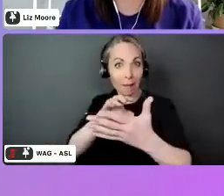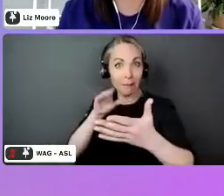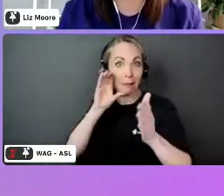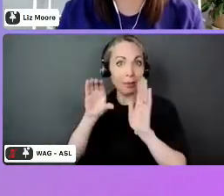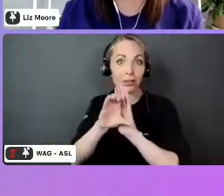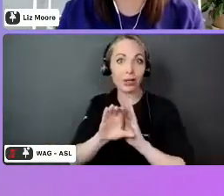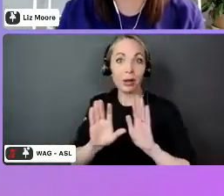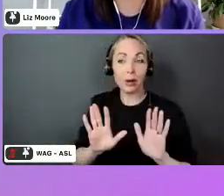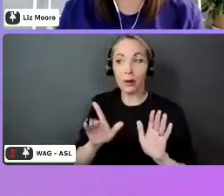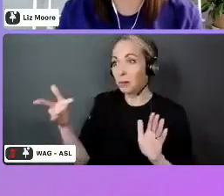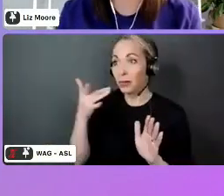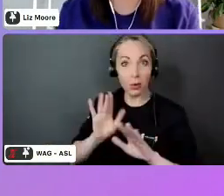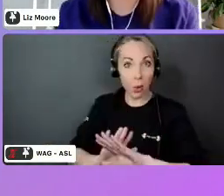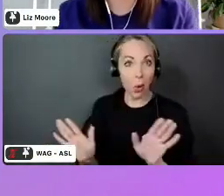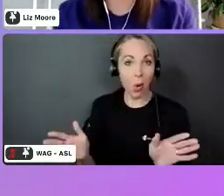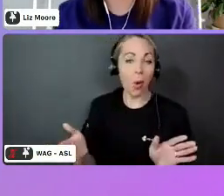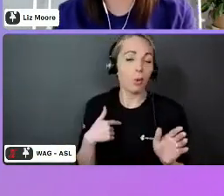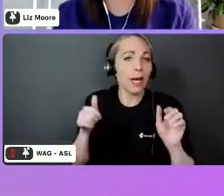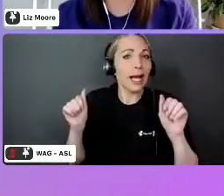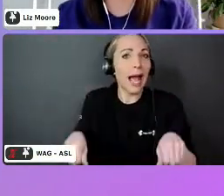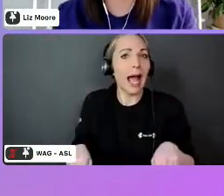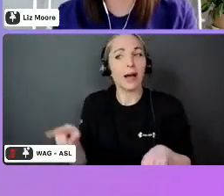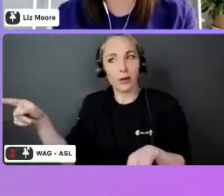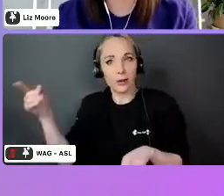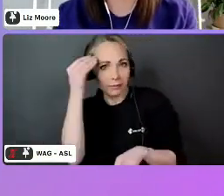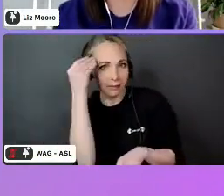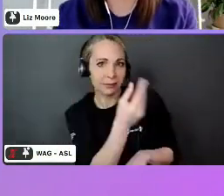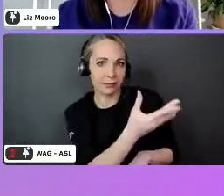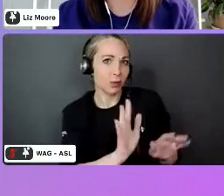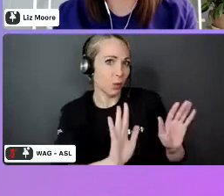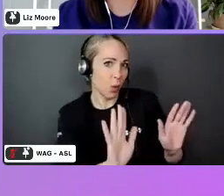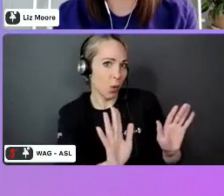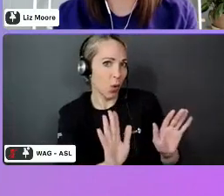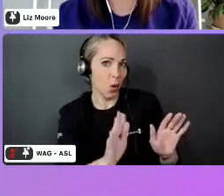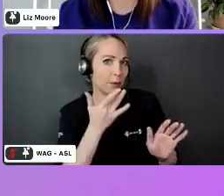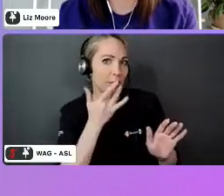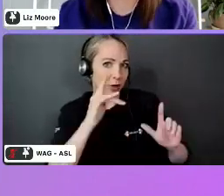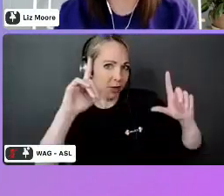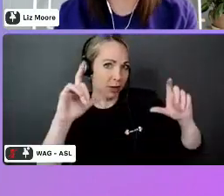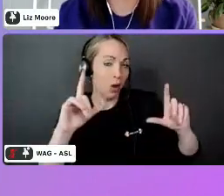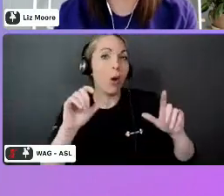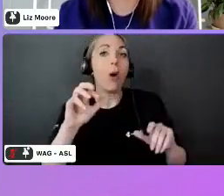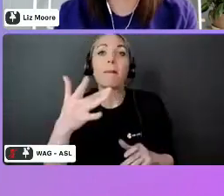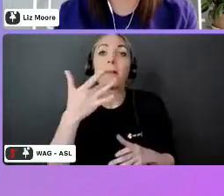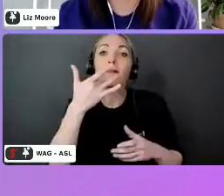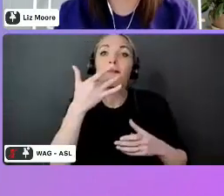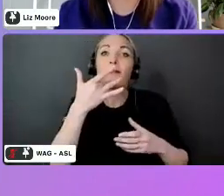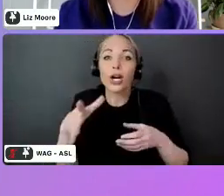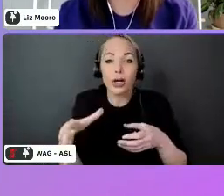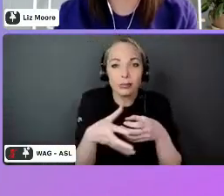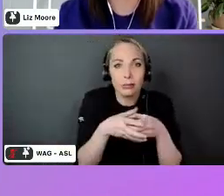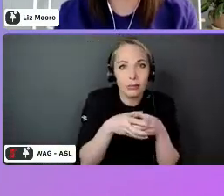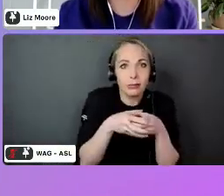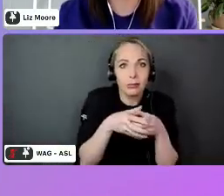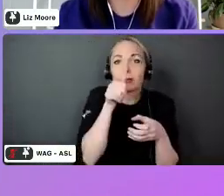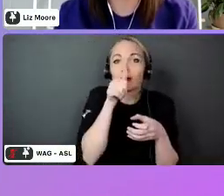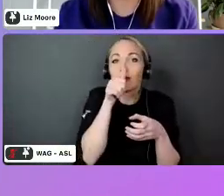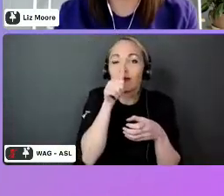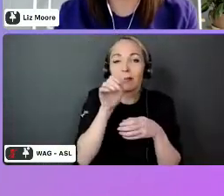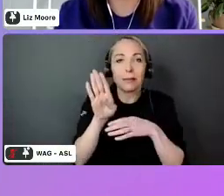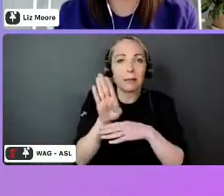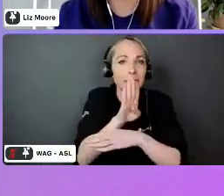asked this a little bit earlier, there is also the option to deploy this locally in an enterprise setting. So there's a couple different options